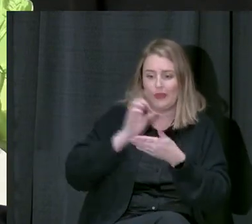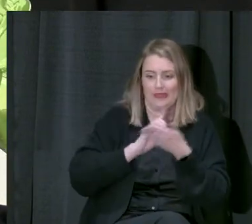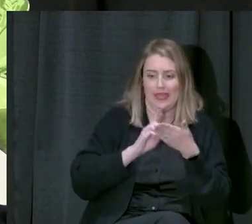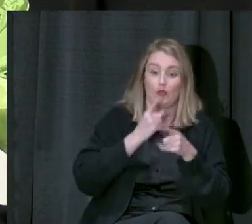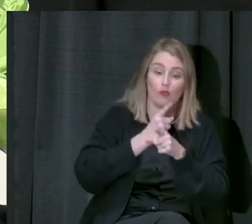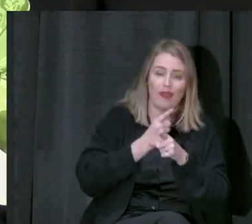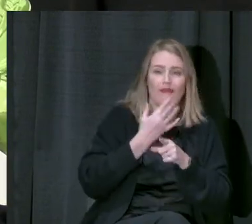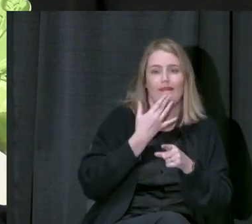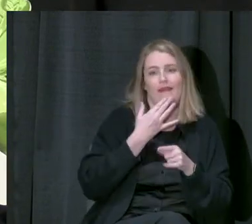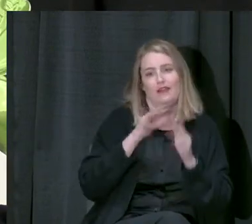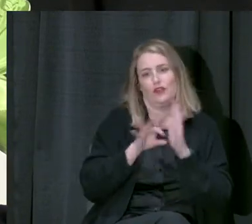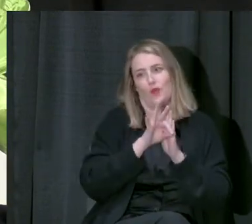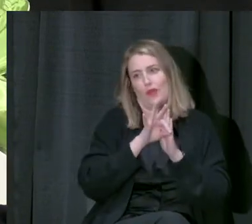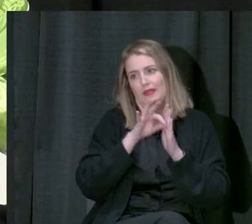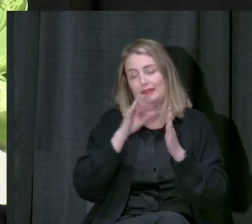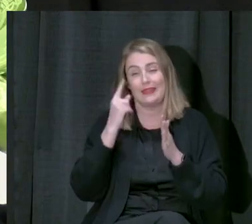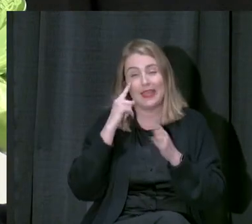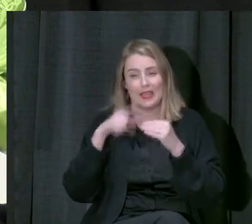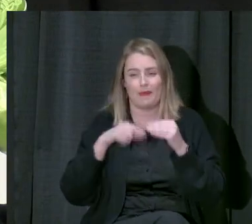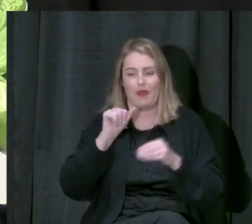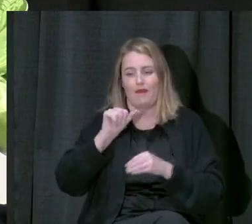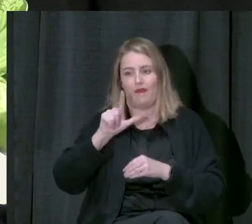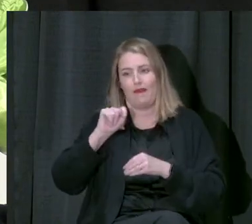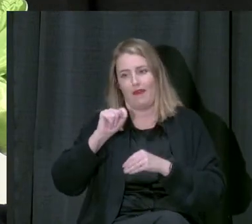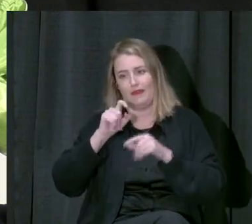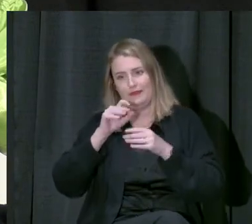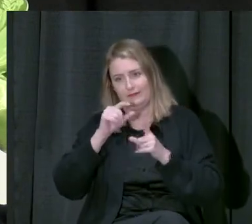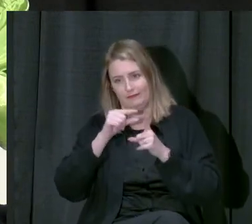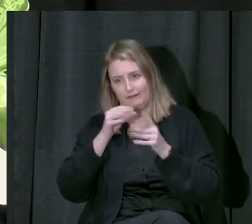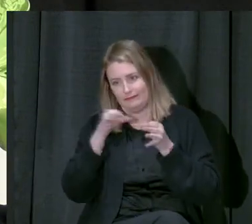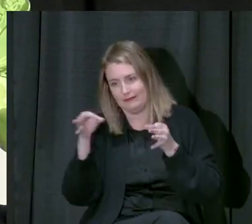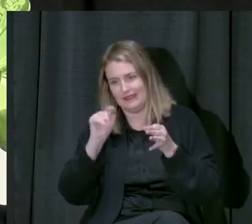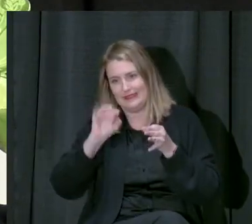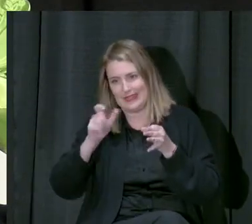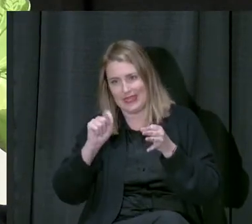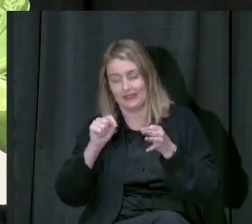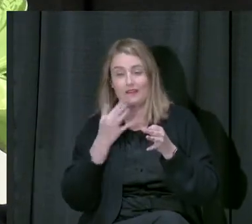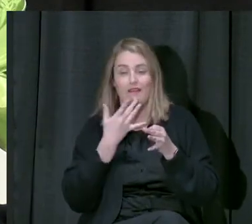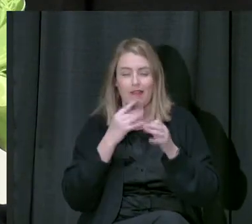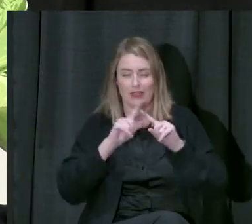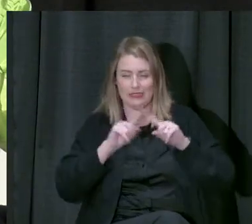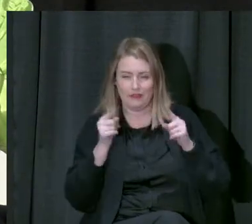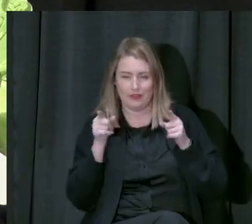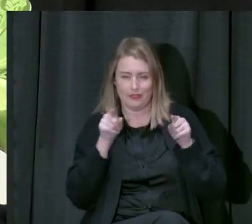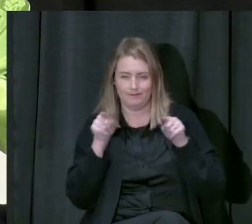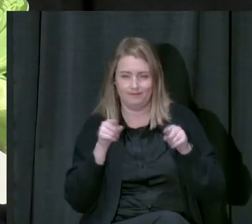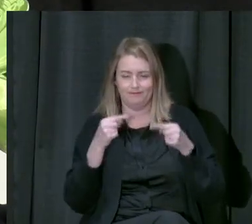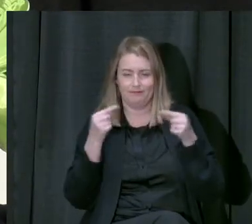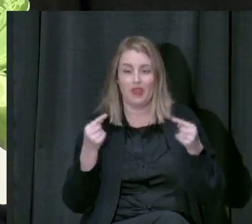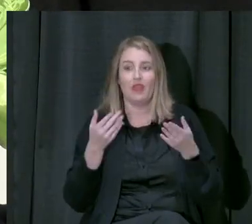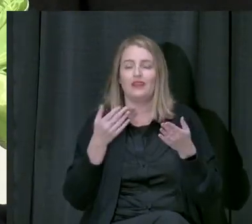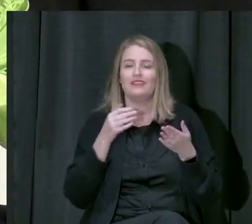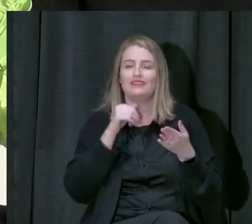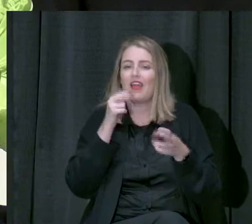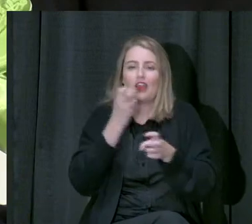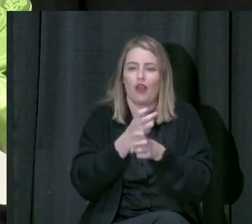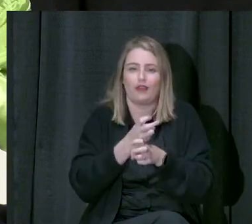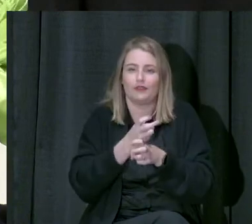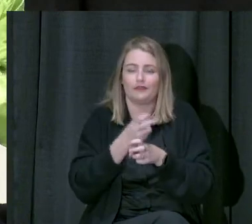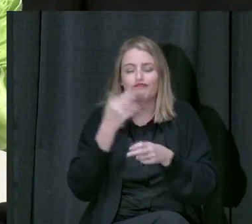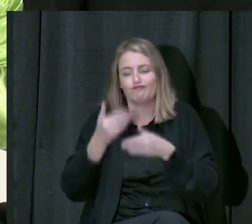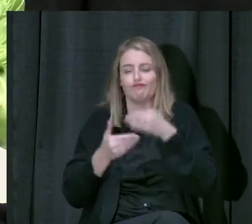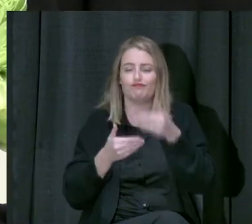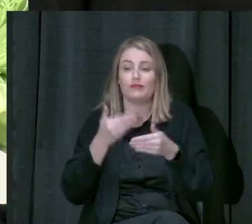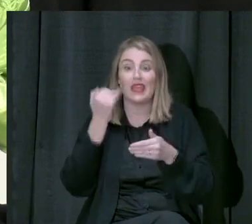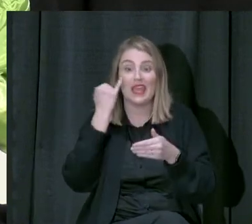right color choices, think about alt text, make color differentiations, those things are not very hard to do as you go. But if you do